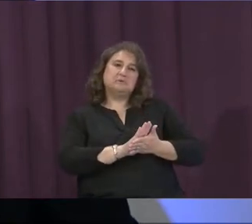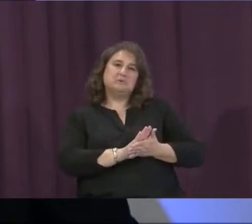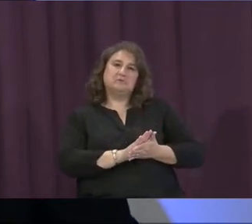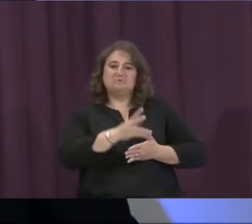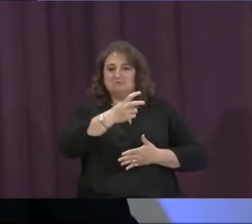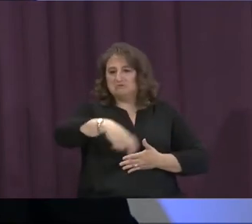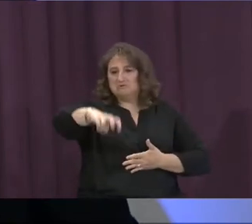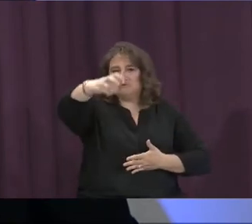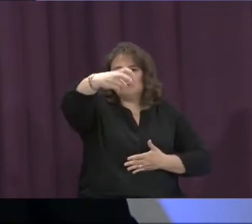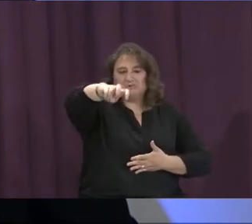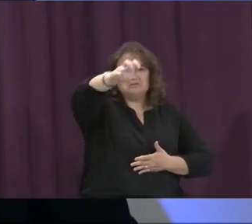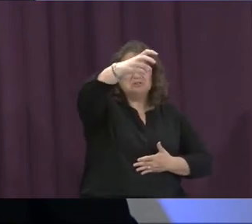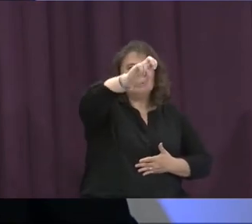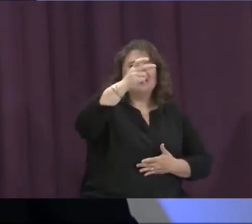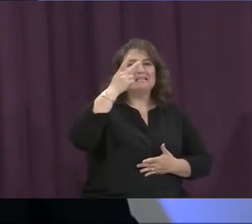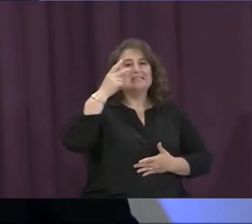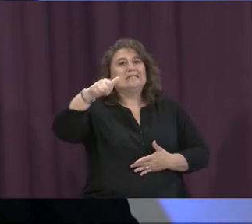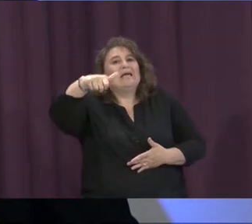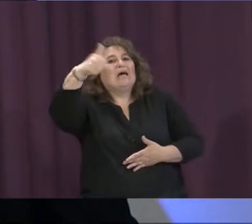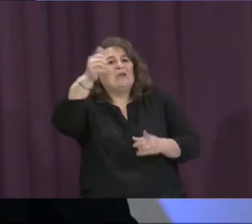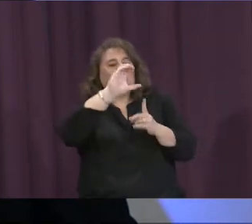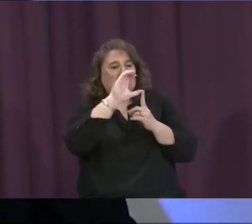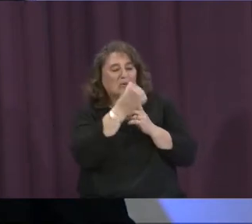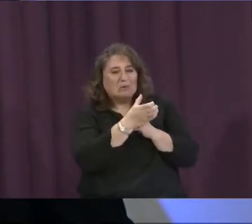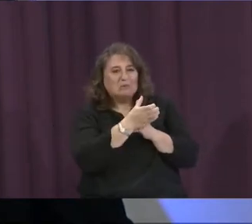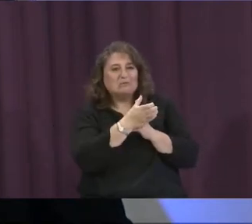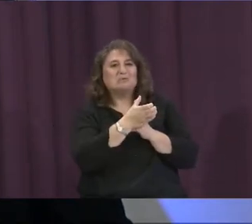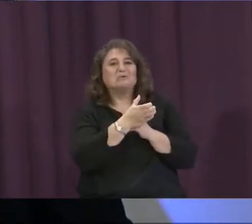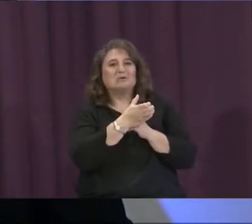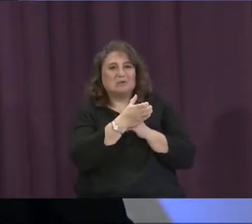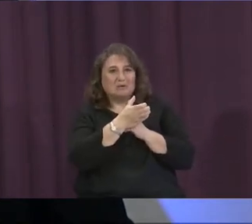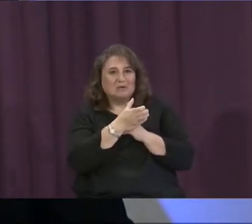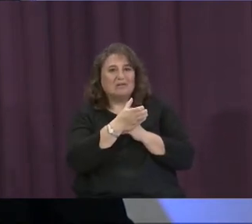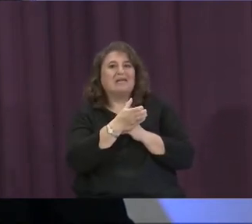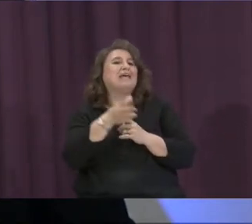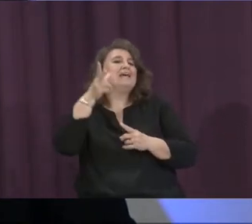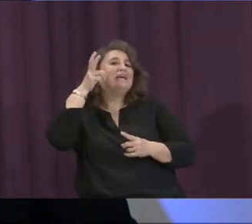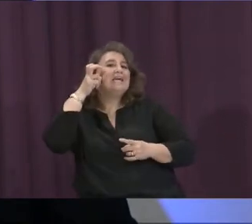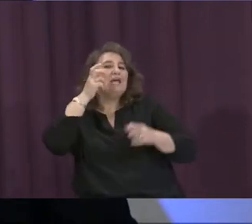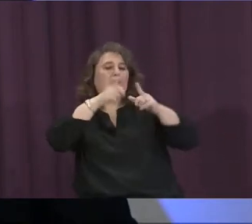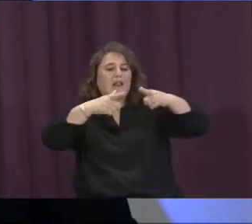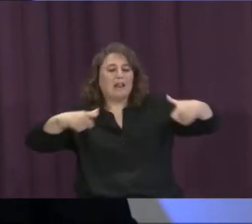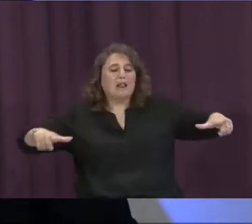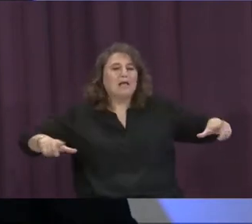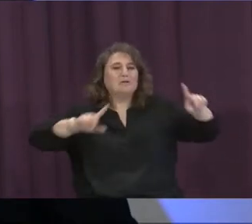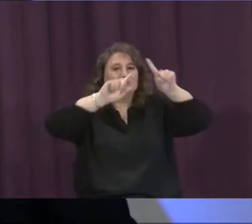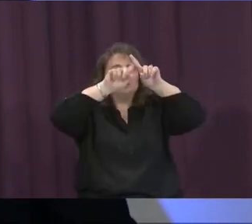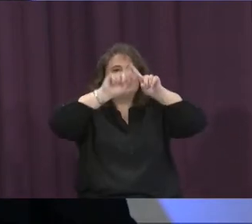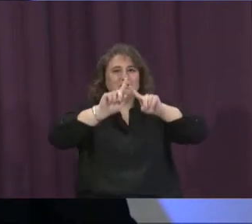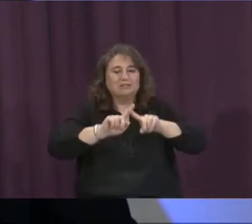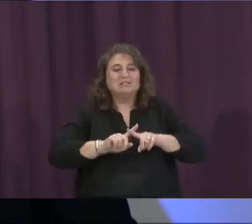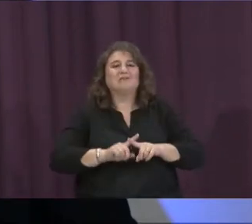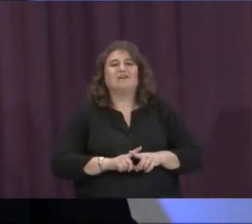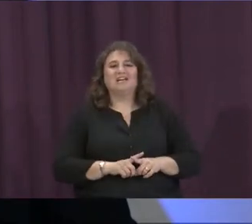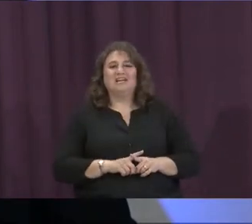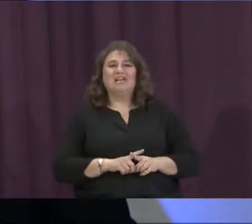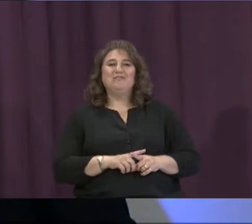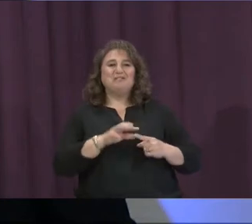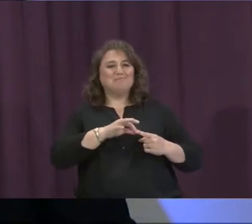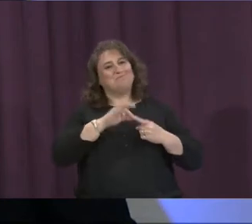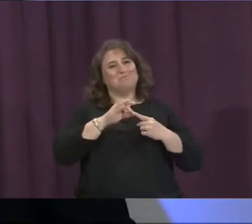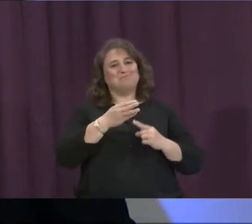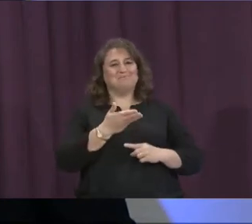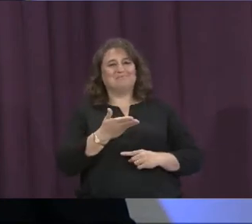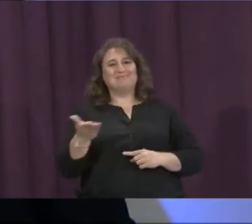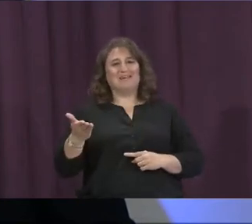travel and I got to see other cultures. Um, I got to see, hear other languages. Um, you know, unique things. I mean, you know,